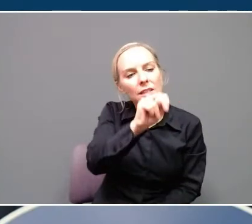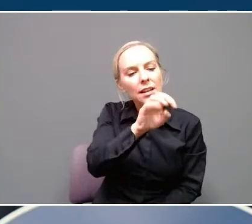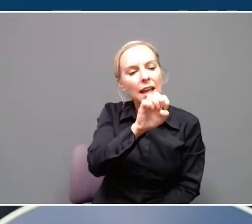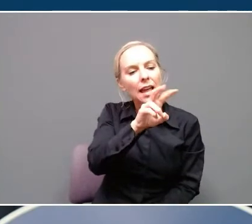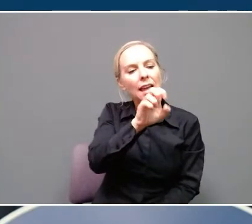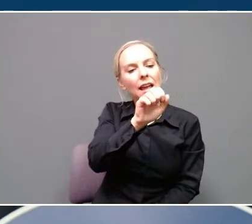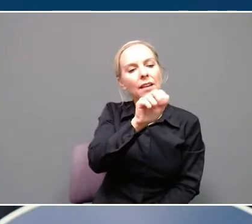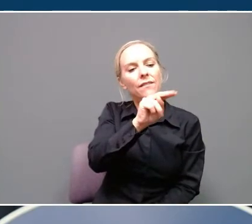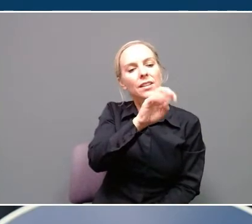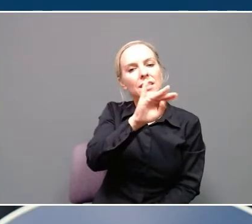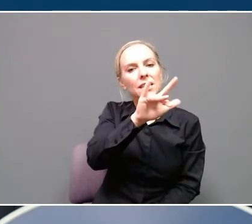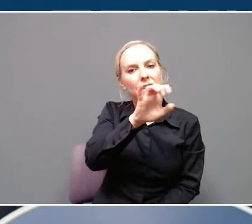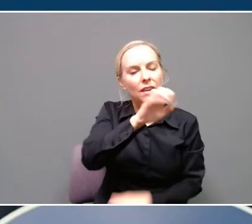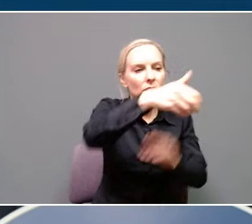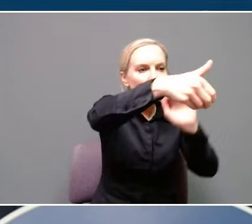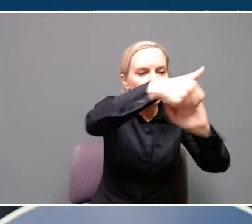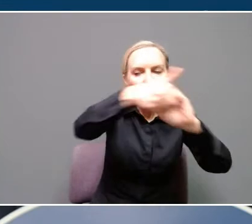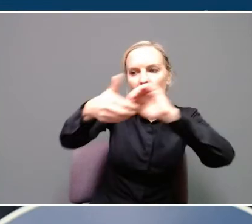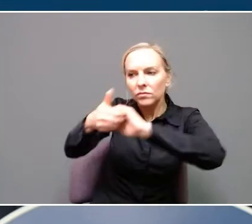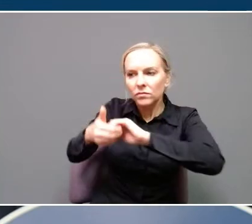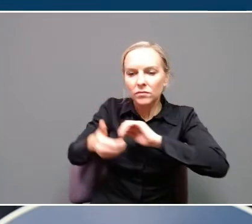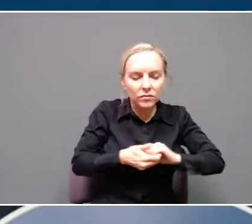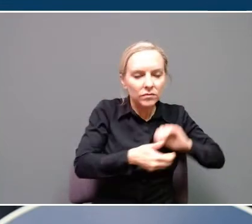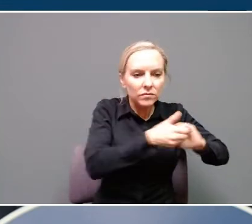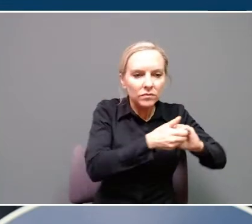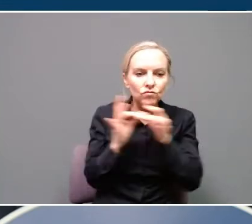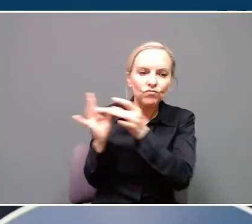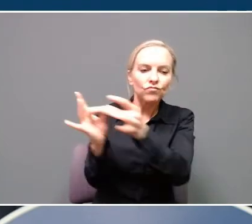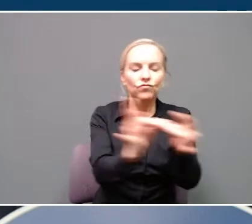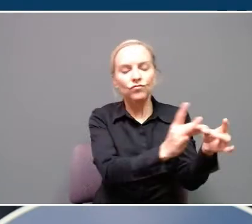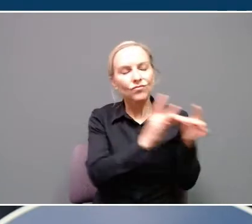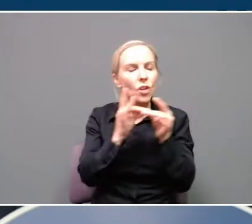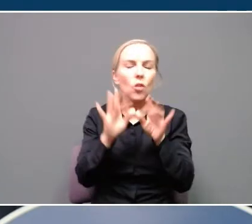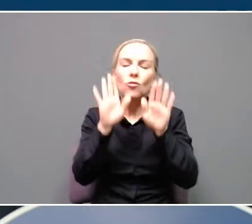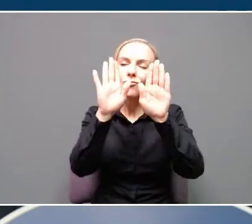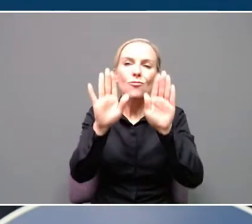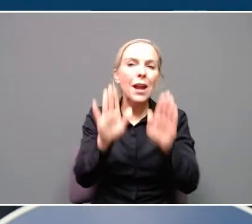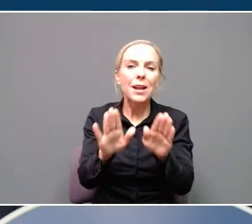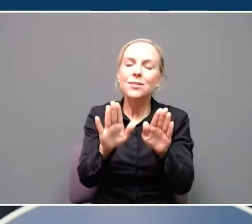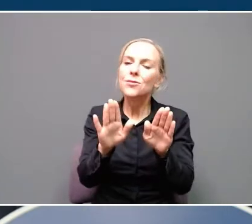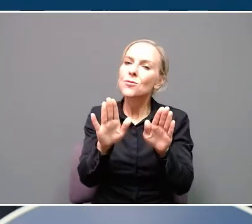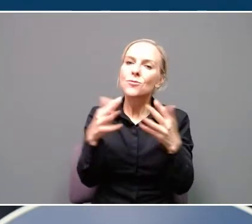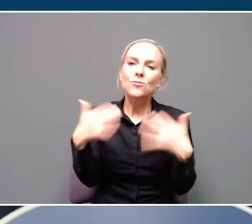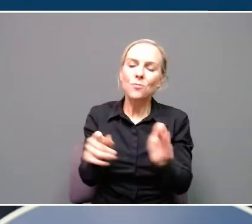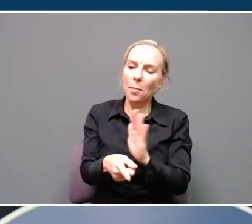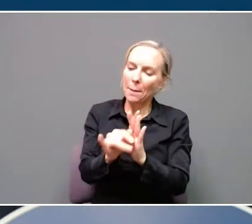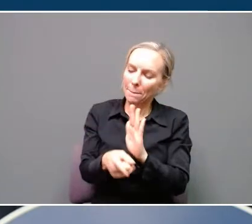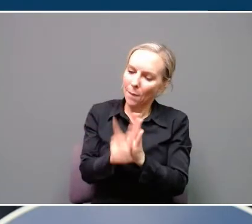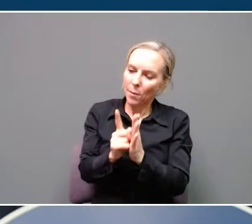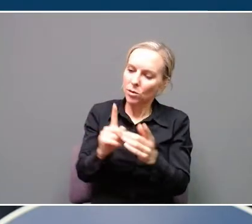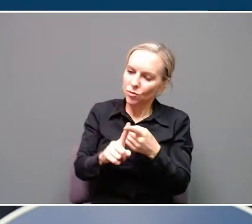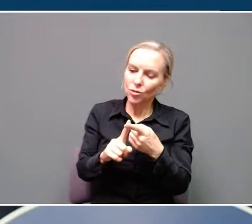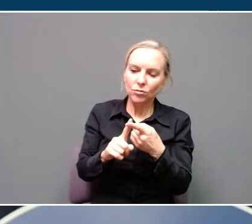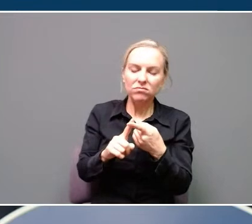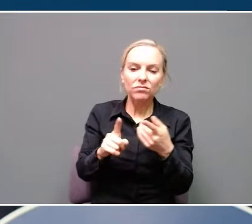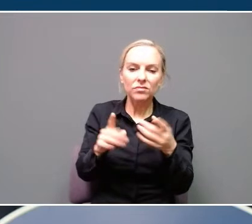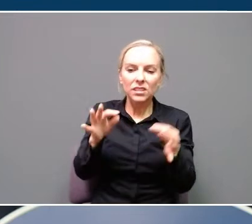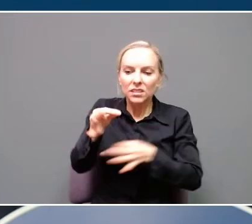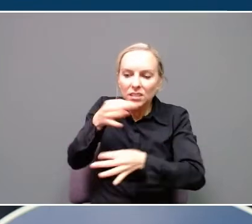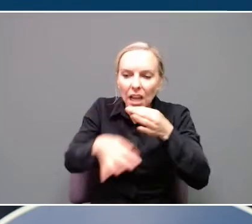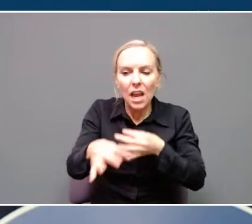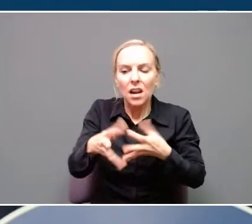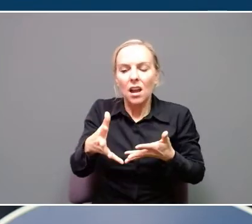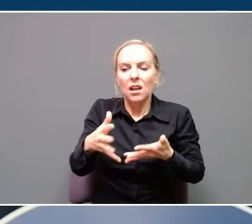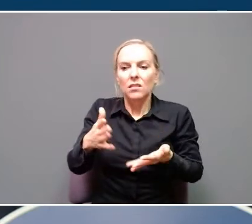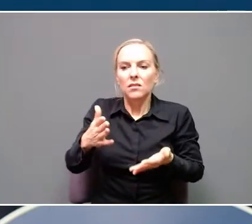really great moment to remember that when we stop trying to push this or that right or left and